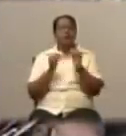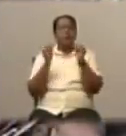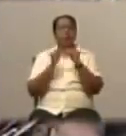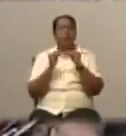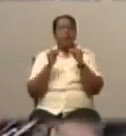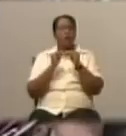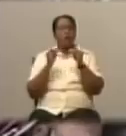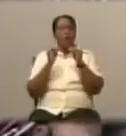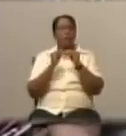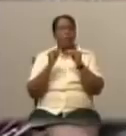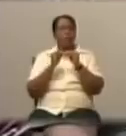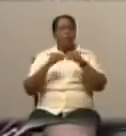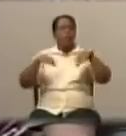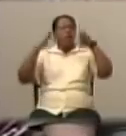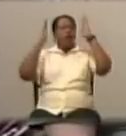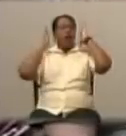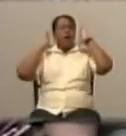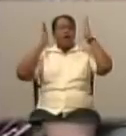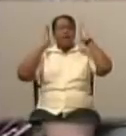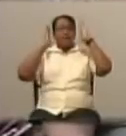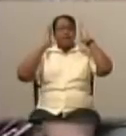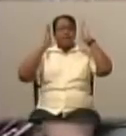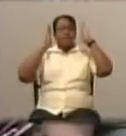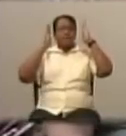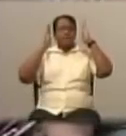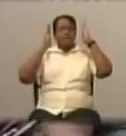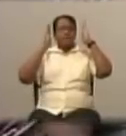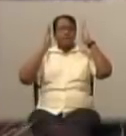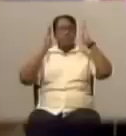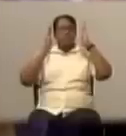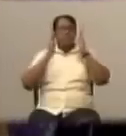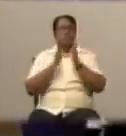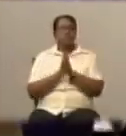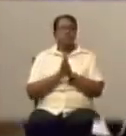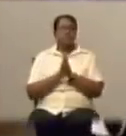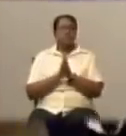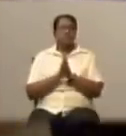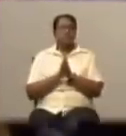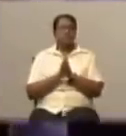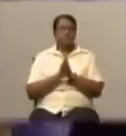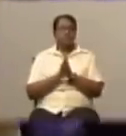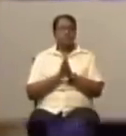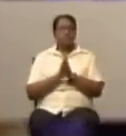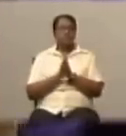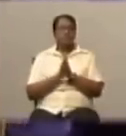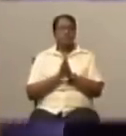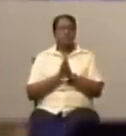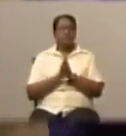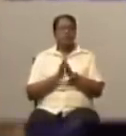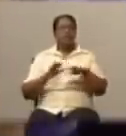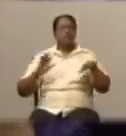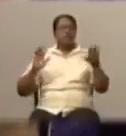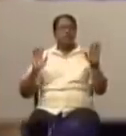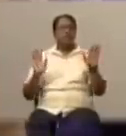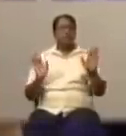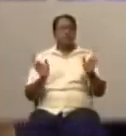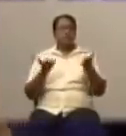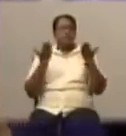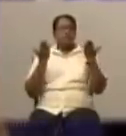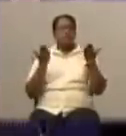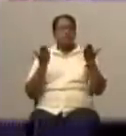the time. That's why we cannot wait, no excuse. And this help comes to and through the three